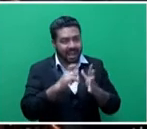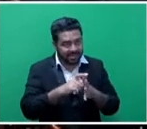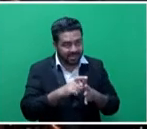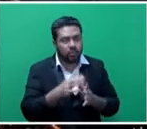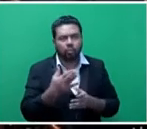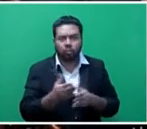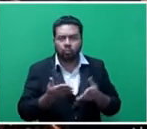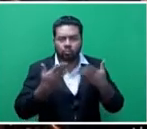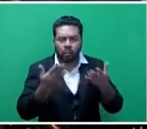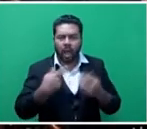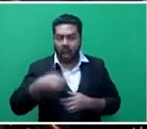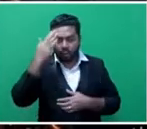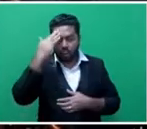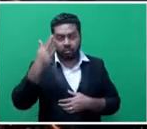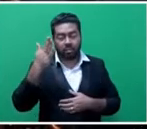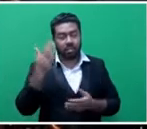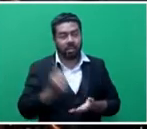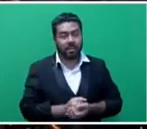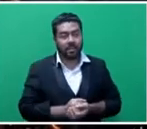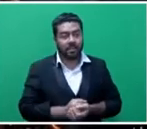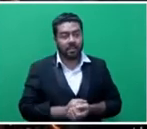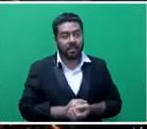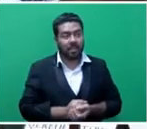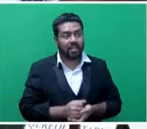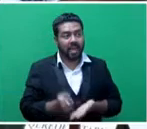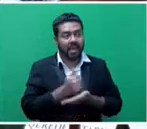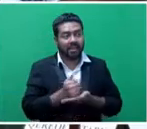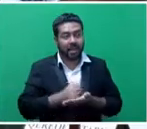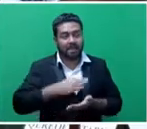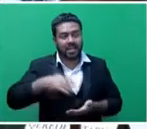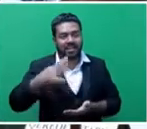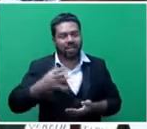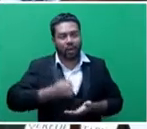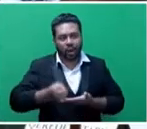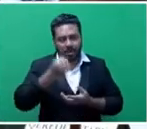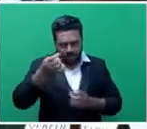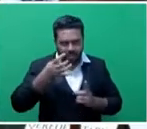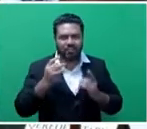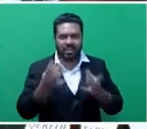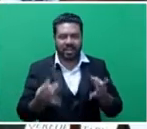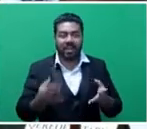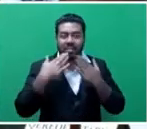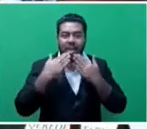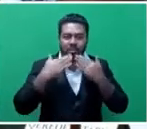I thought the Acting Minister for Economy was ready, but anyway. Thank you, Mr.